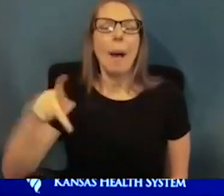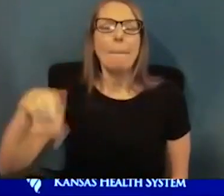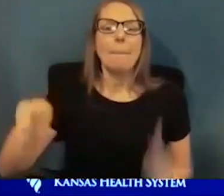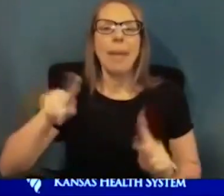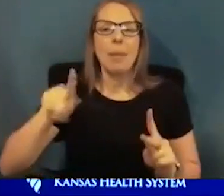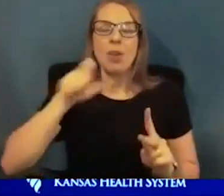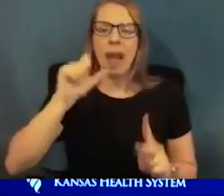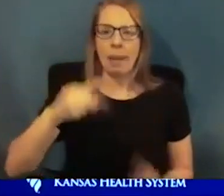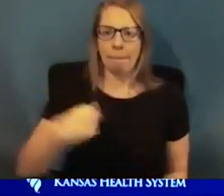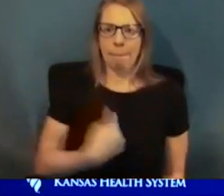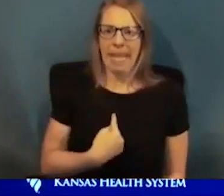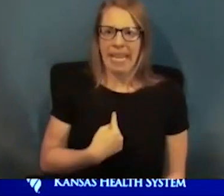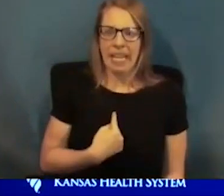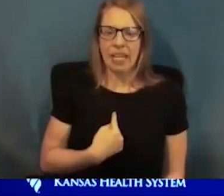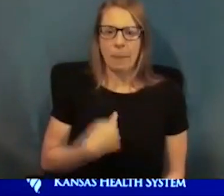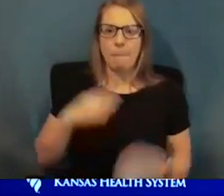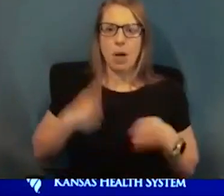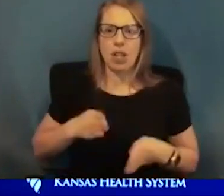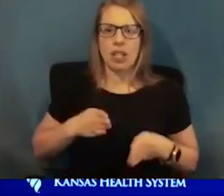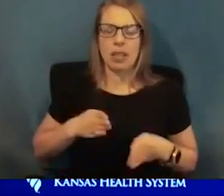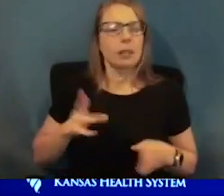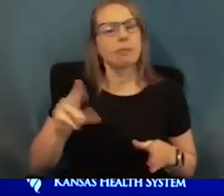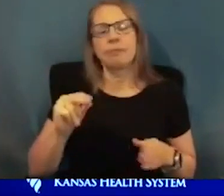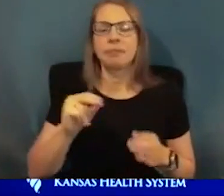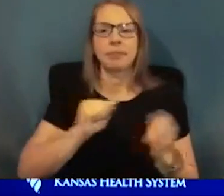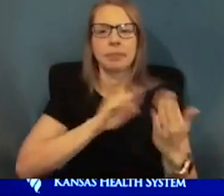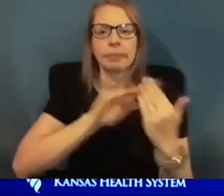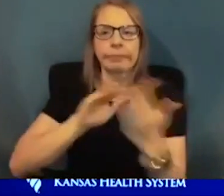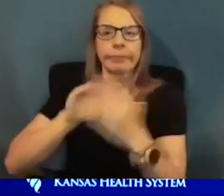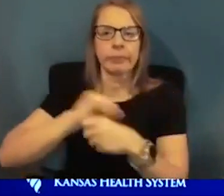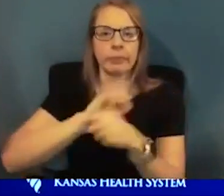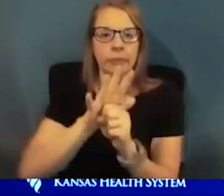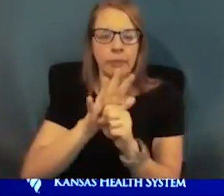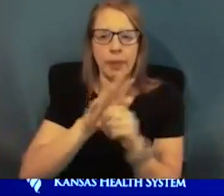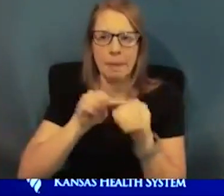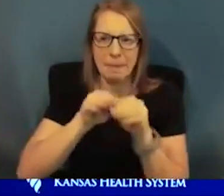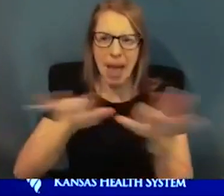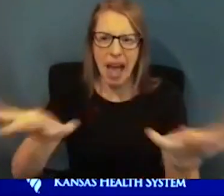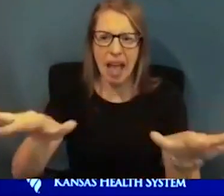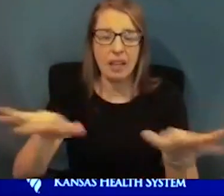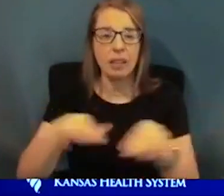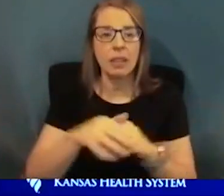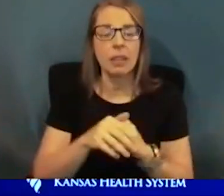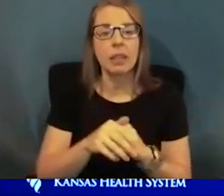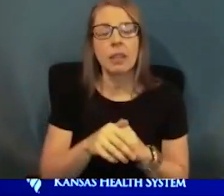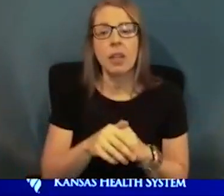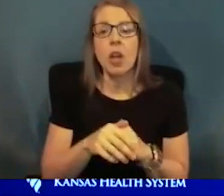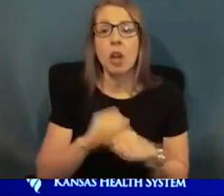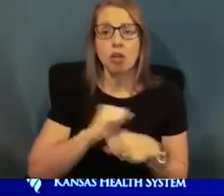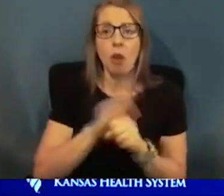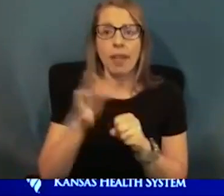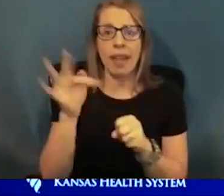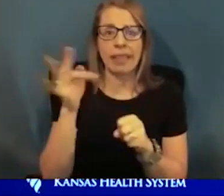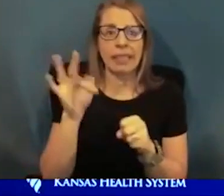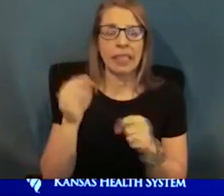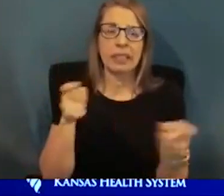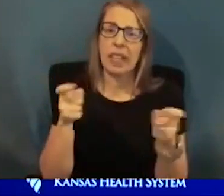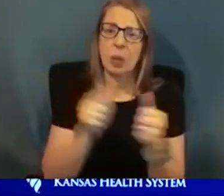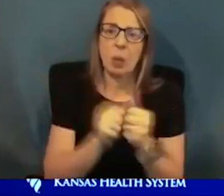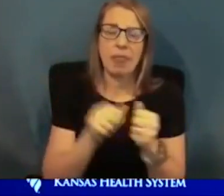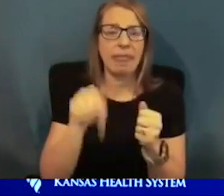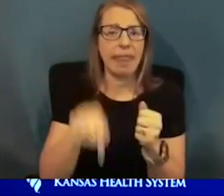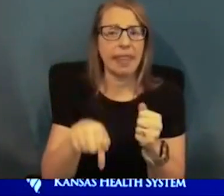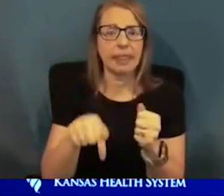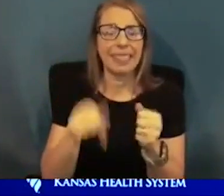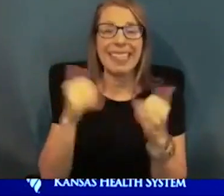with a pandemic on many fronts. It is a pandemic in general for COVID-19. We've been dealing with this. Now it's become a